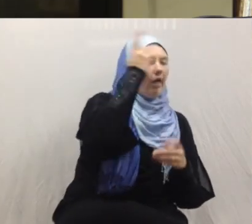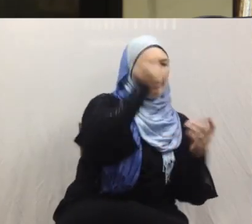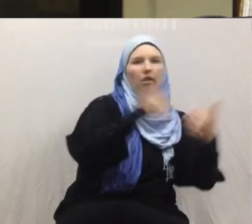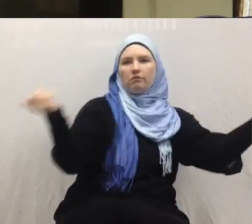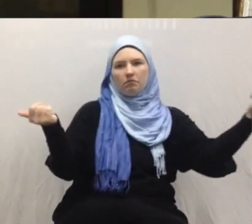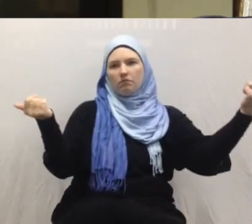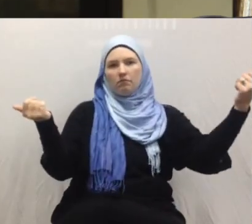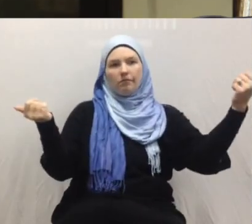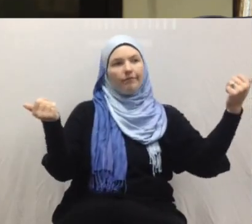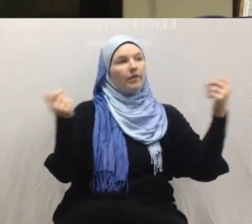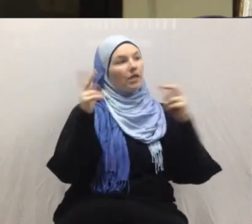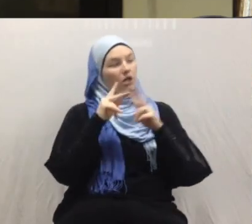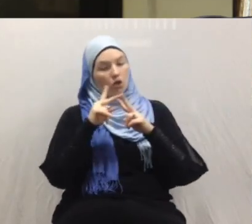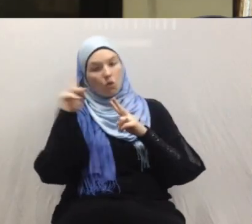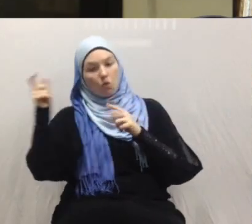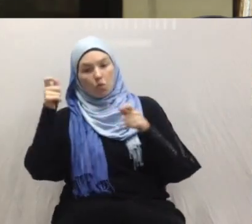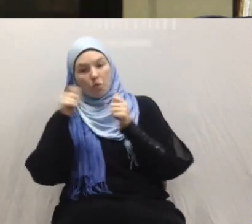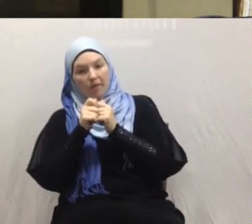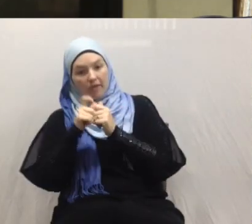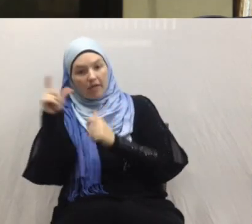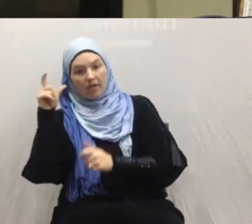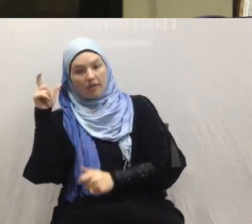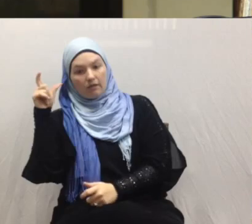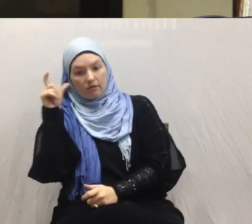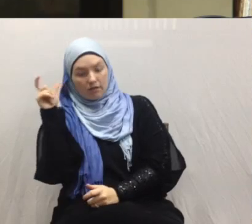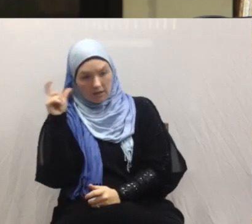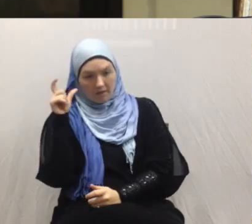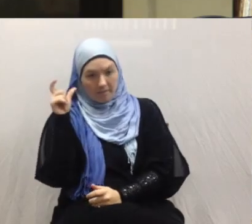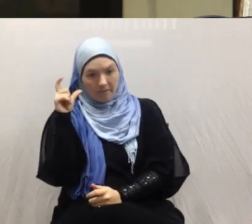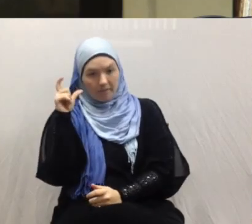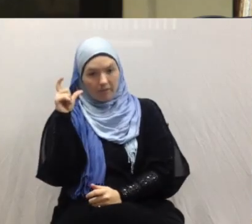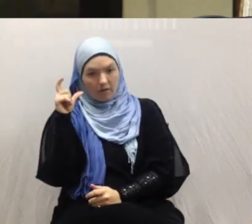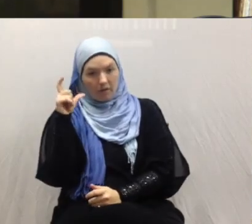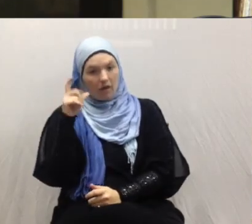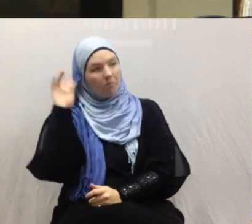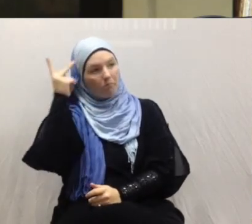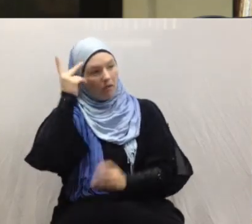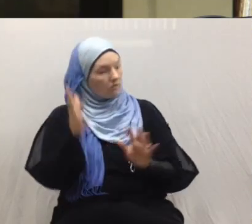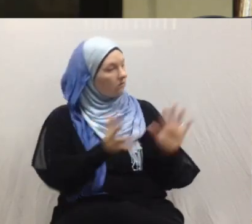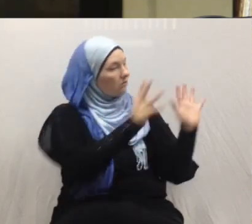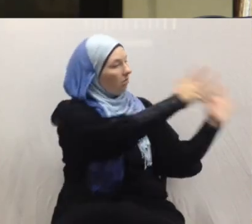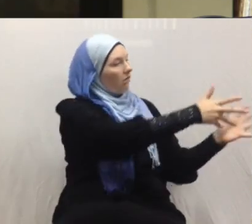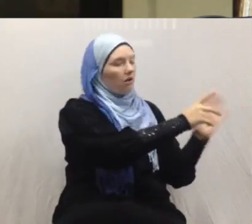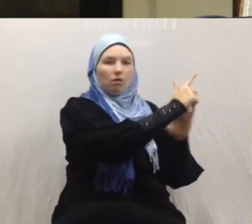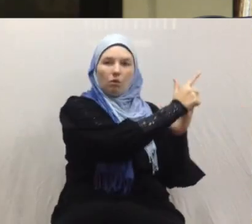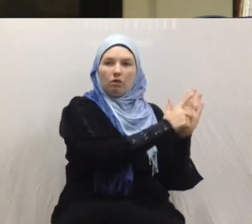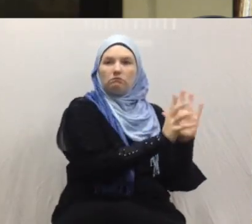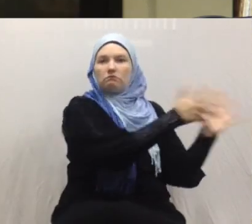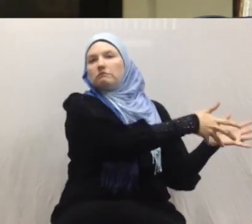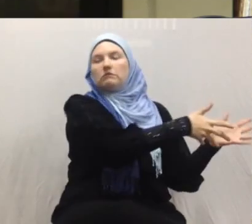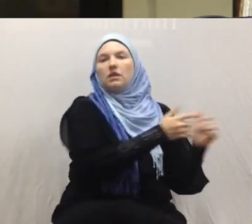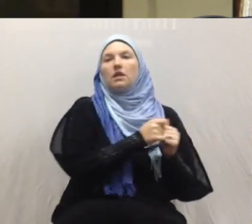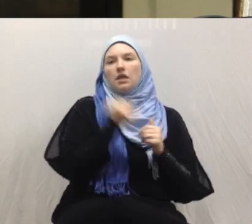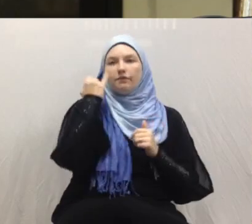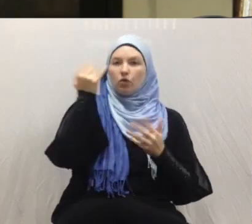either rule by Islam and leave aside politics and policies, or else if you